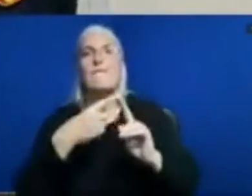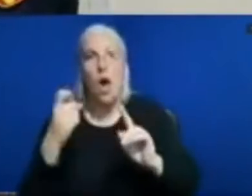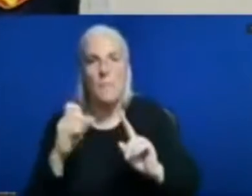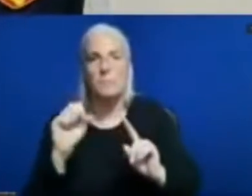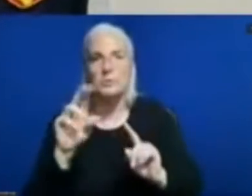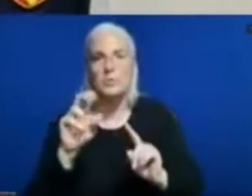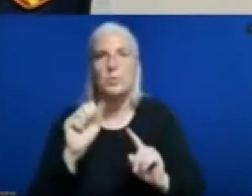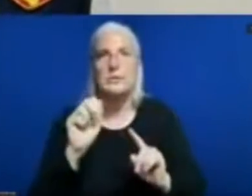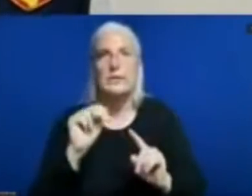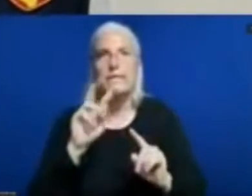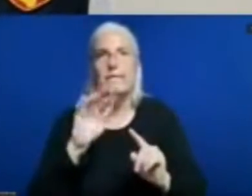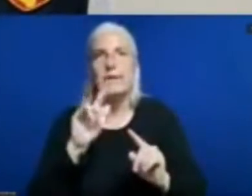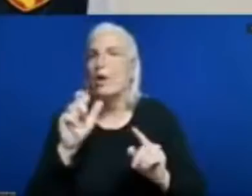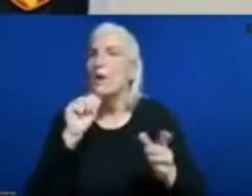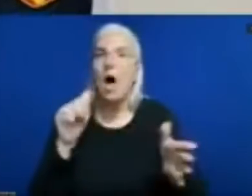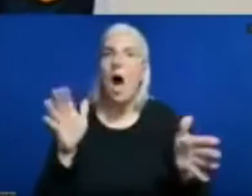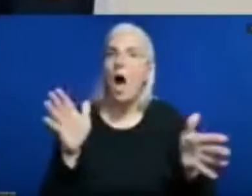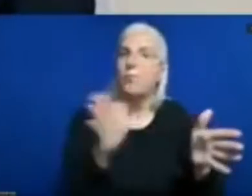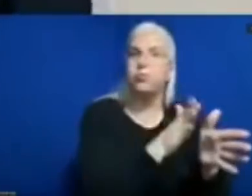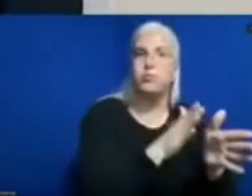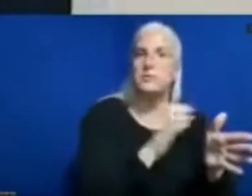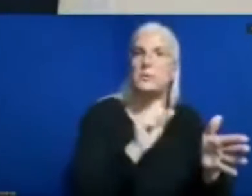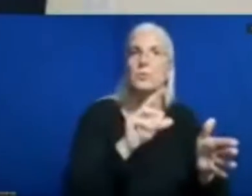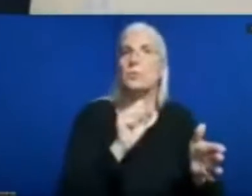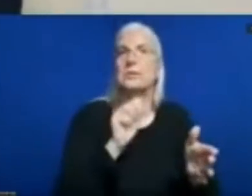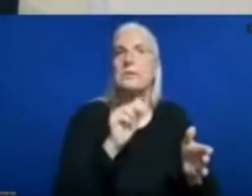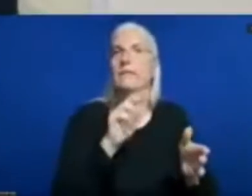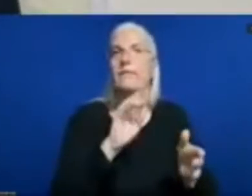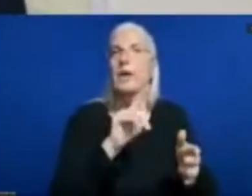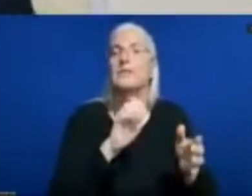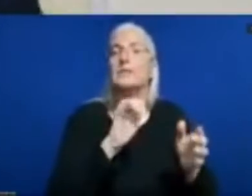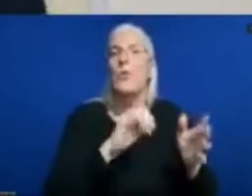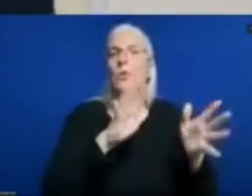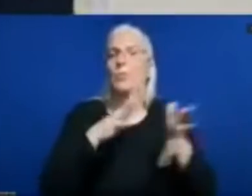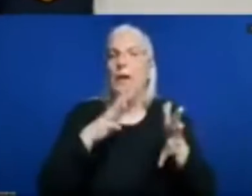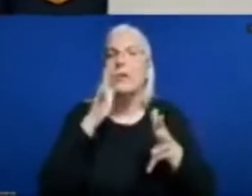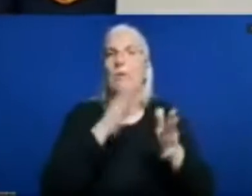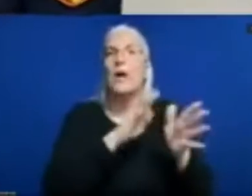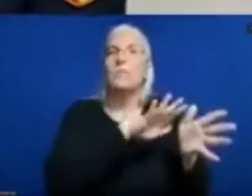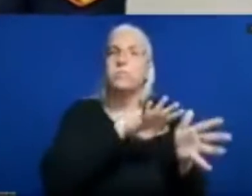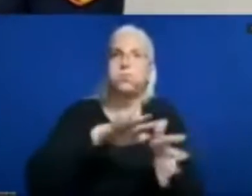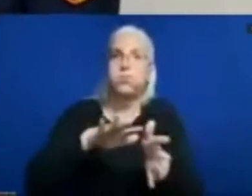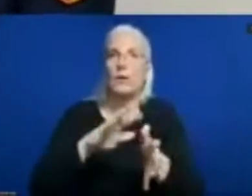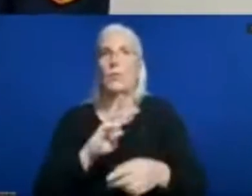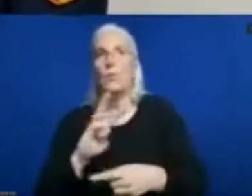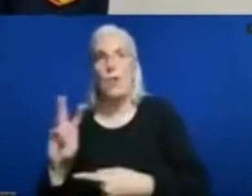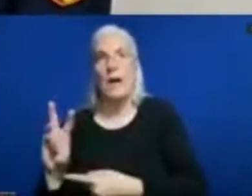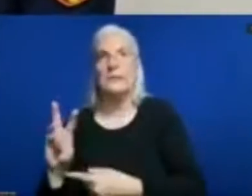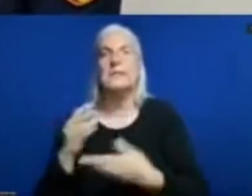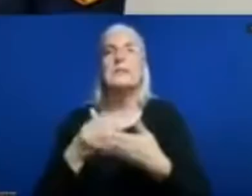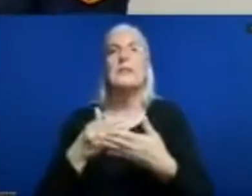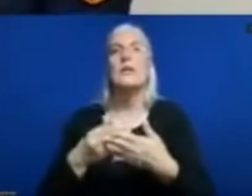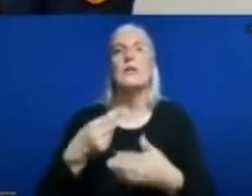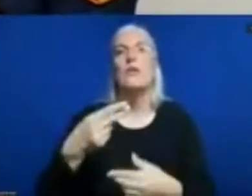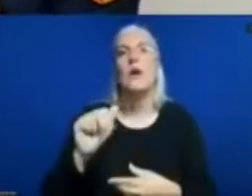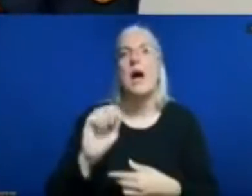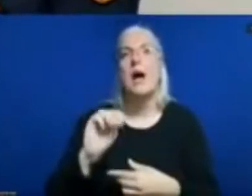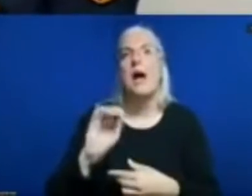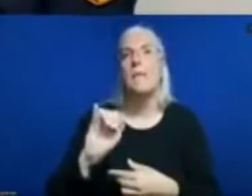west again. So we have had some activity in here on Hamilton Mountain. We've seen quite a bit of activity in there today overall, just because of